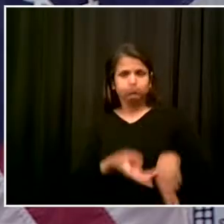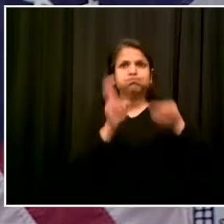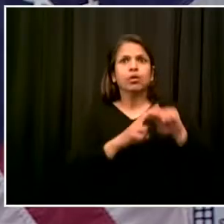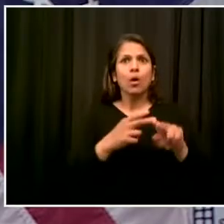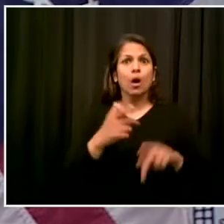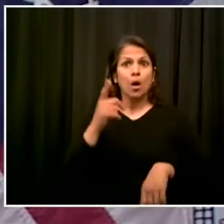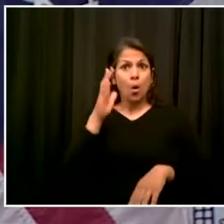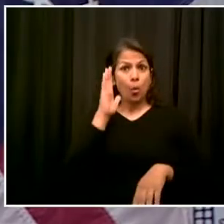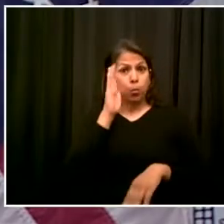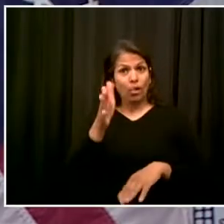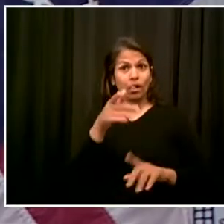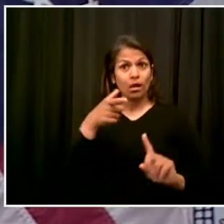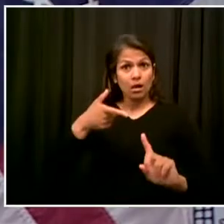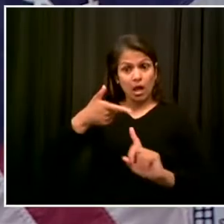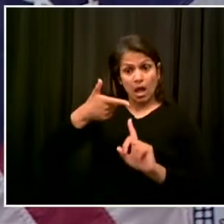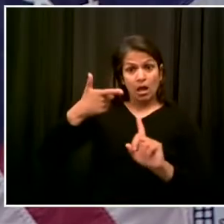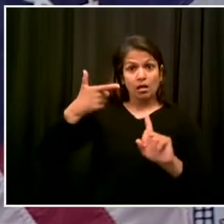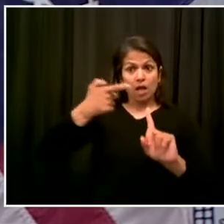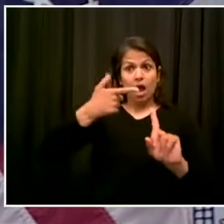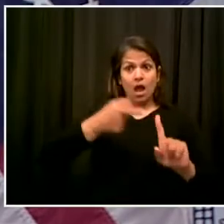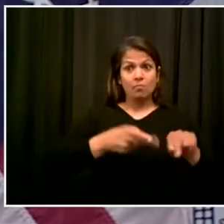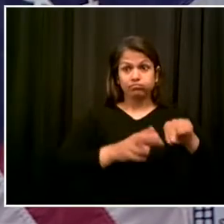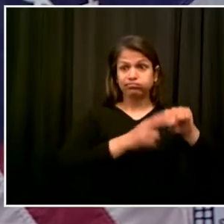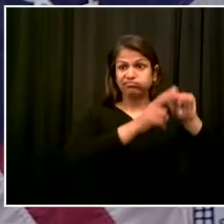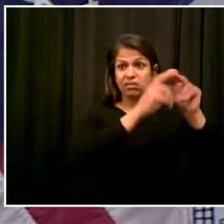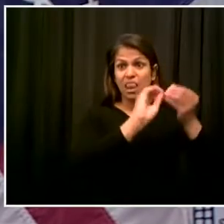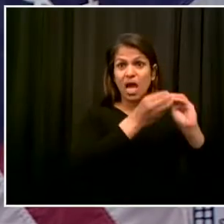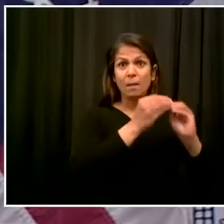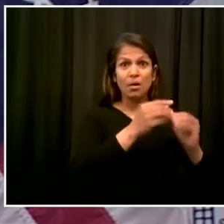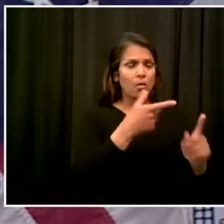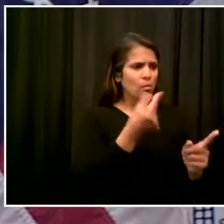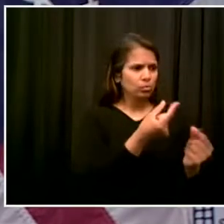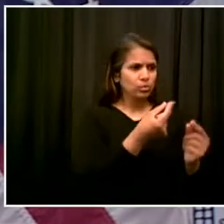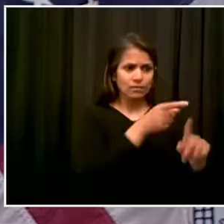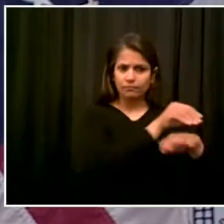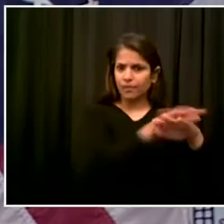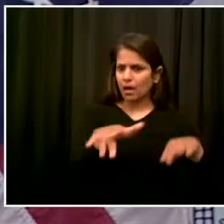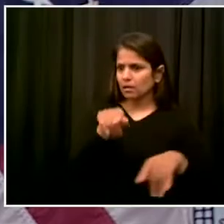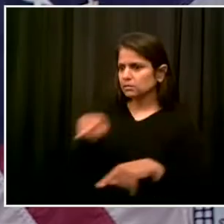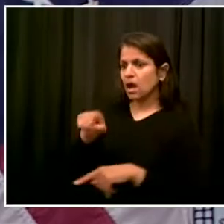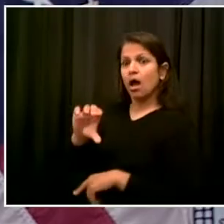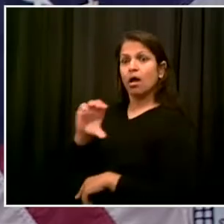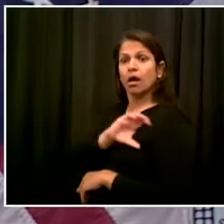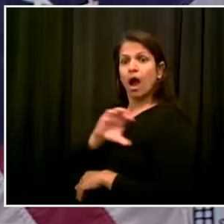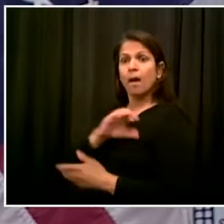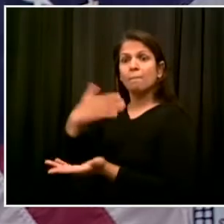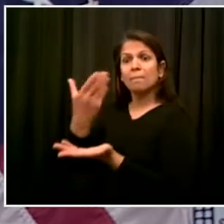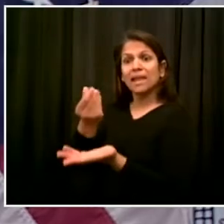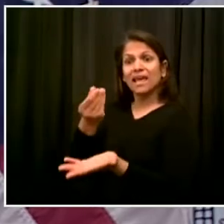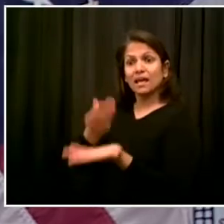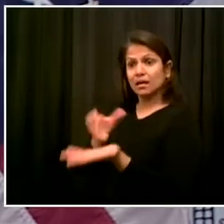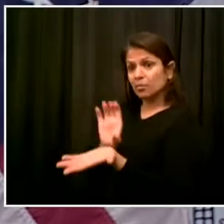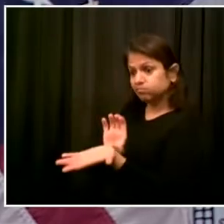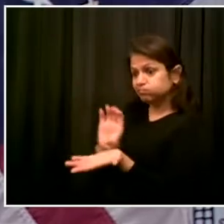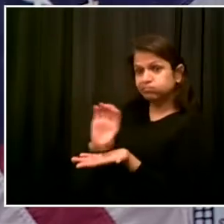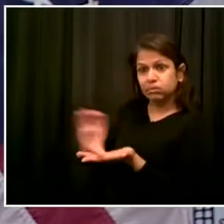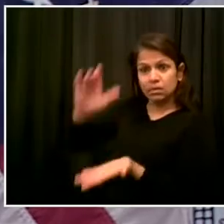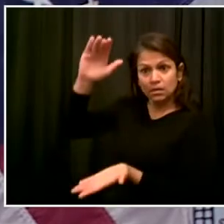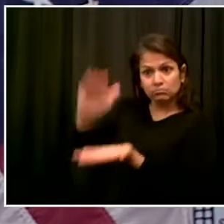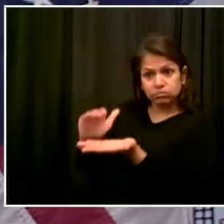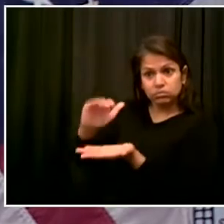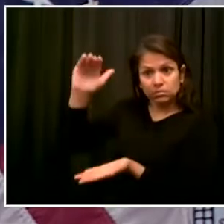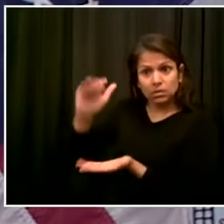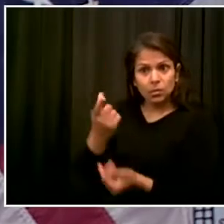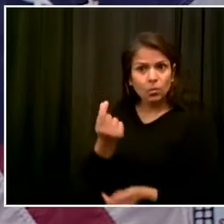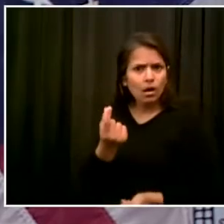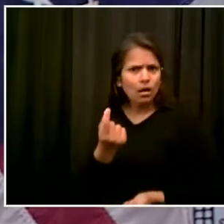need safety and we need fairness. We need safety and we need justice. We have to do both. This has been the issue from the beginning. I just will frame it